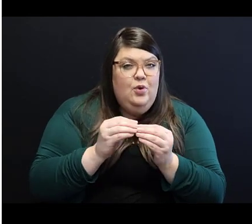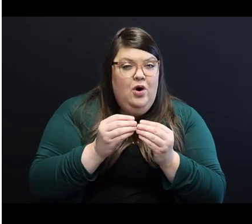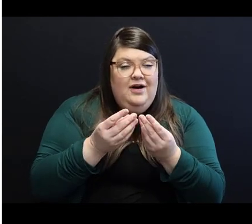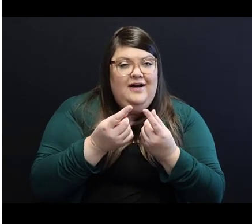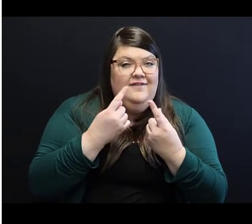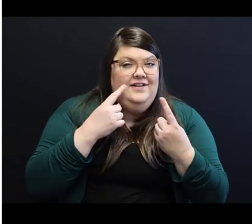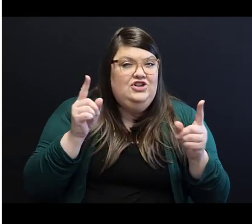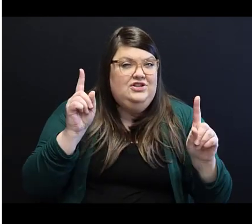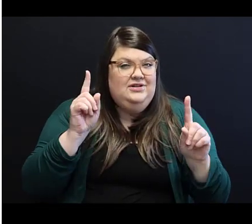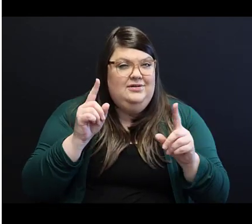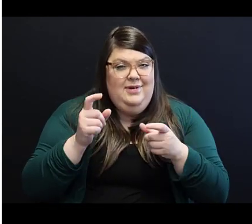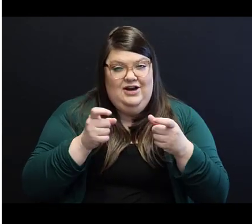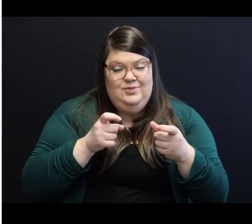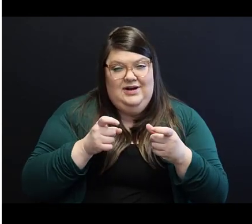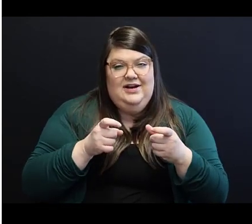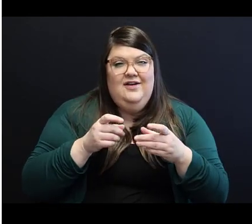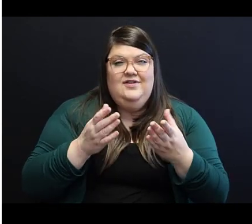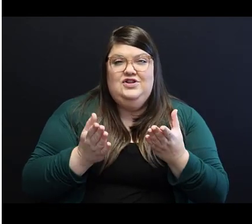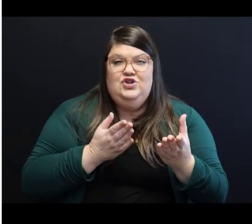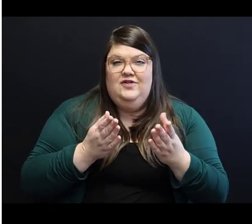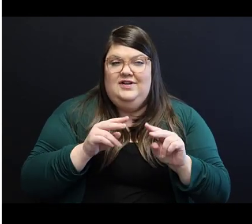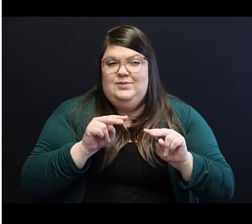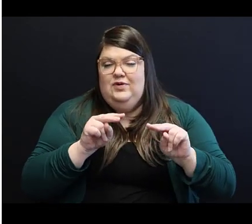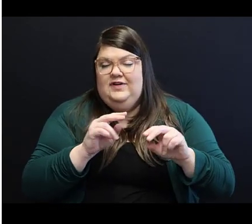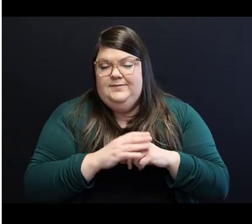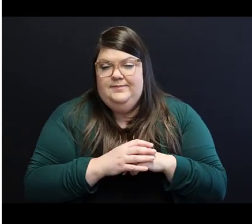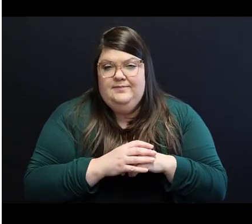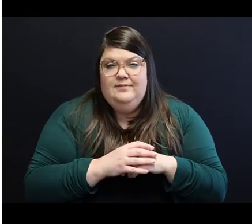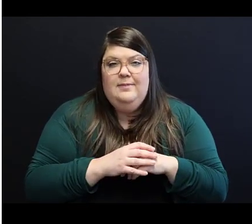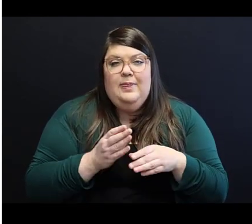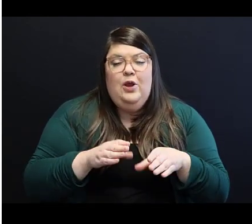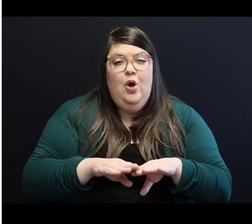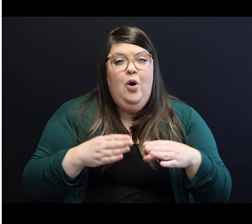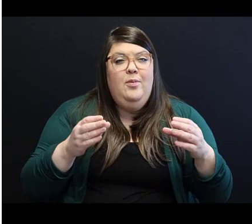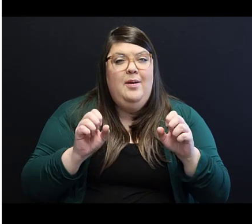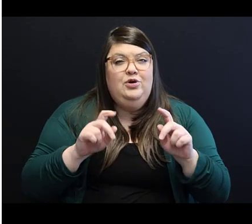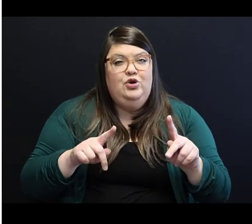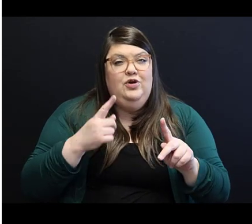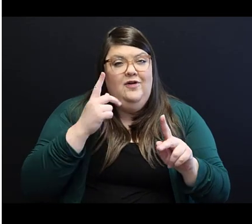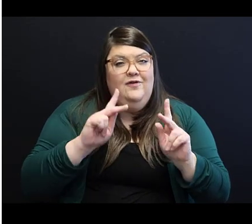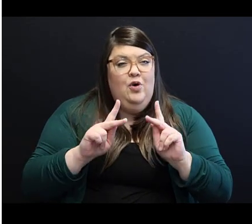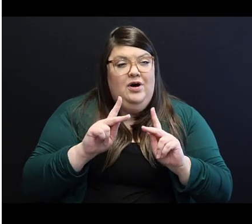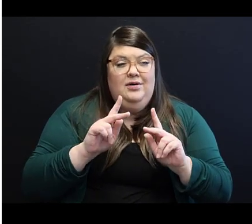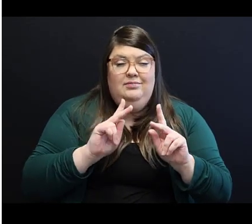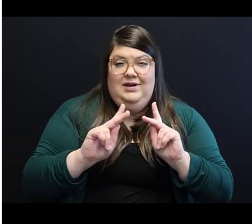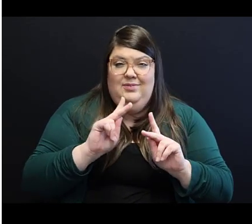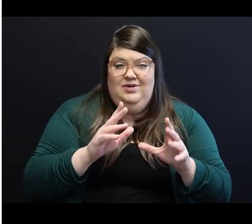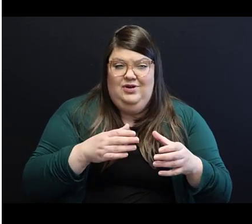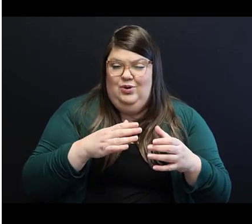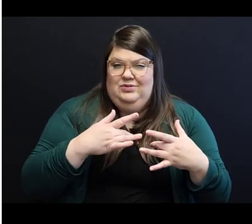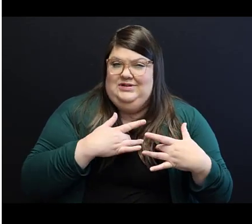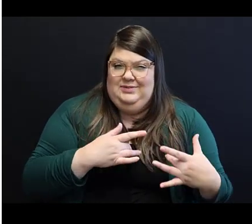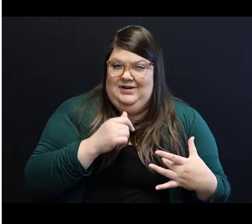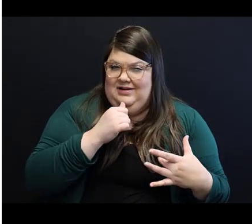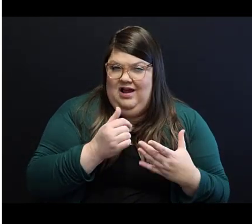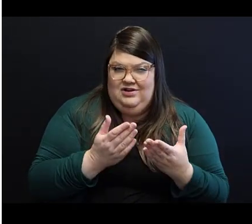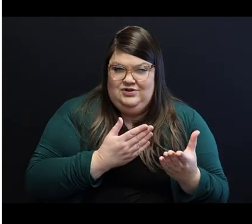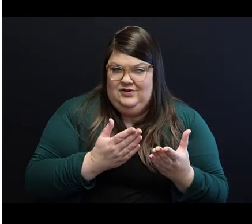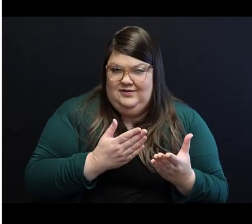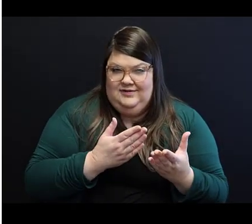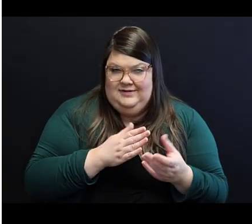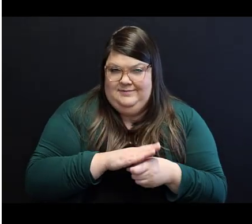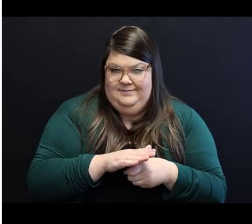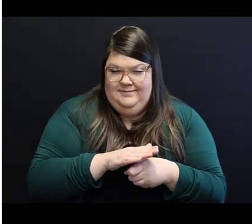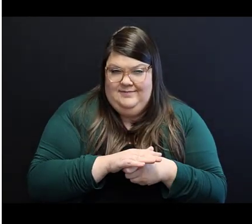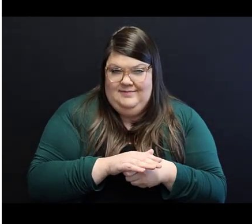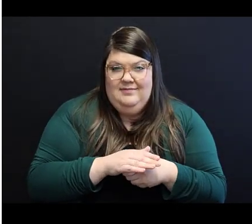service provision, open opportunities for underserved populations, initiate partnerships with the business